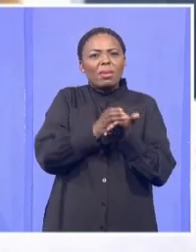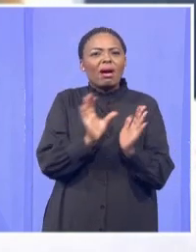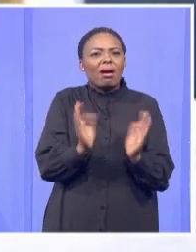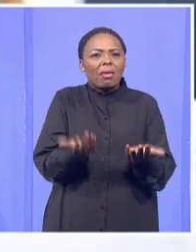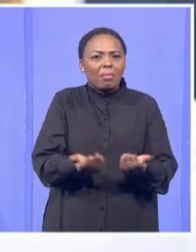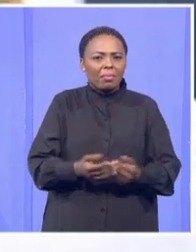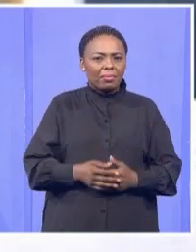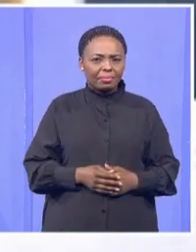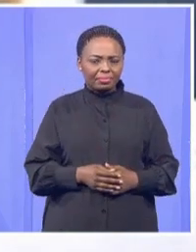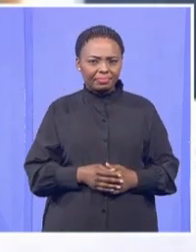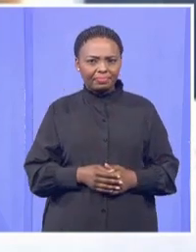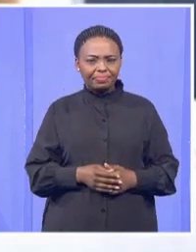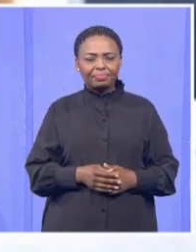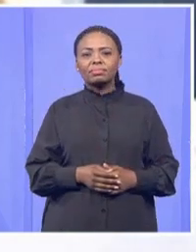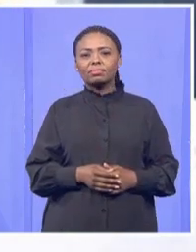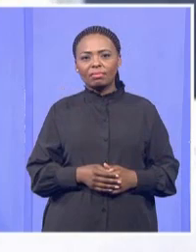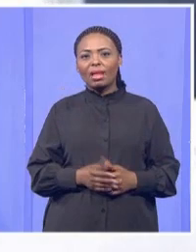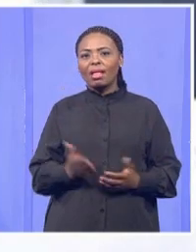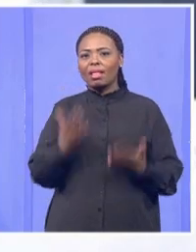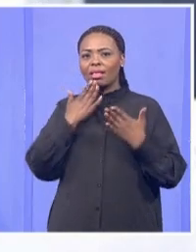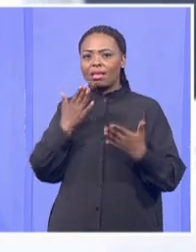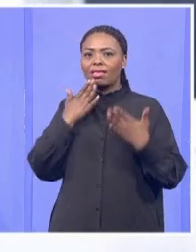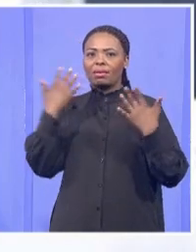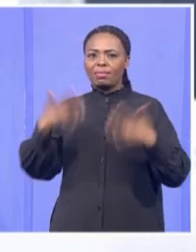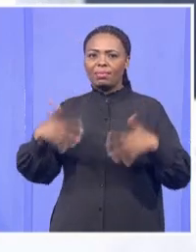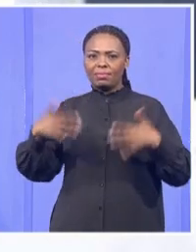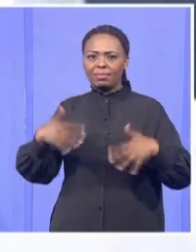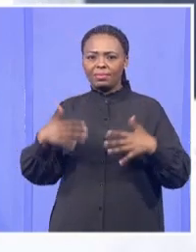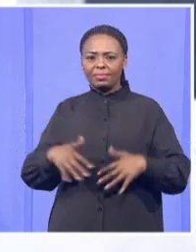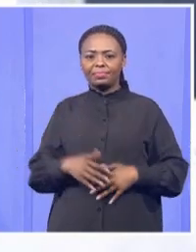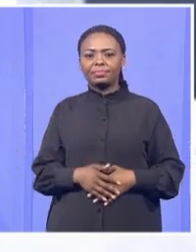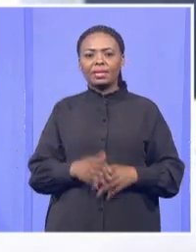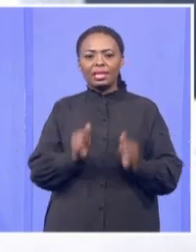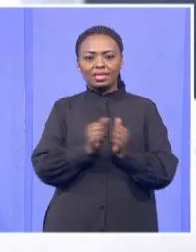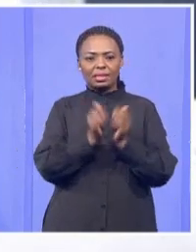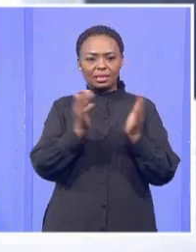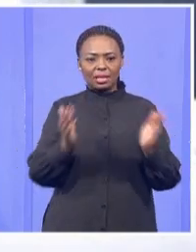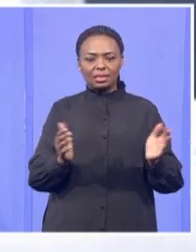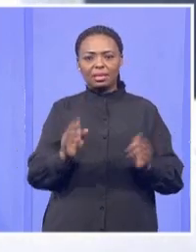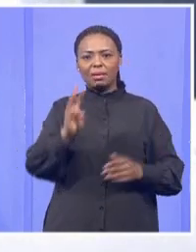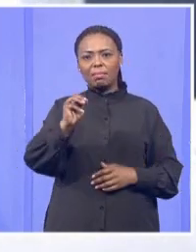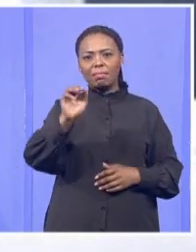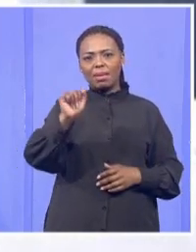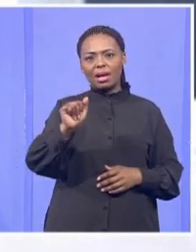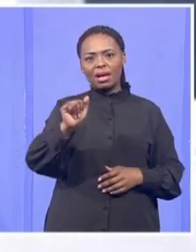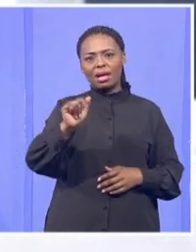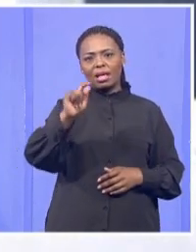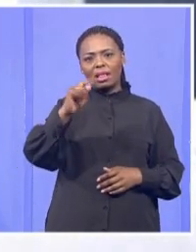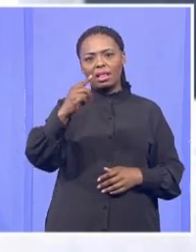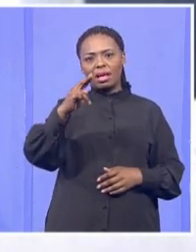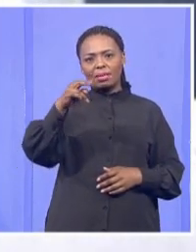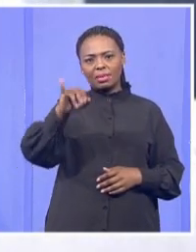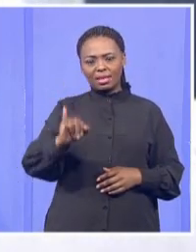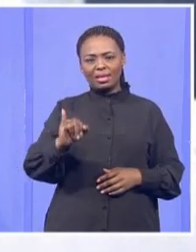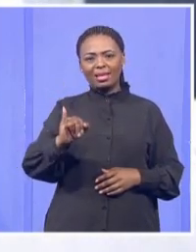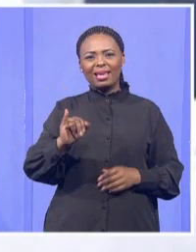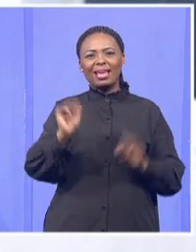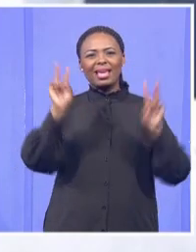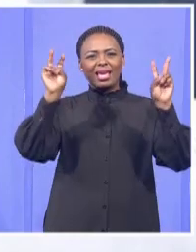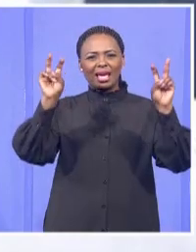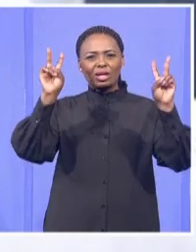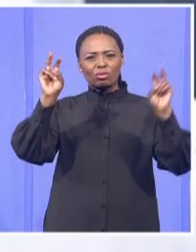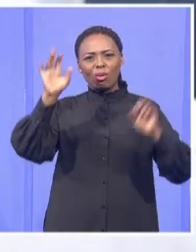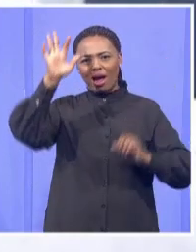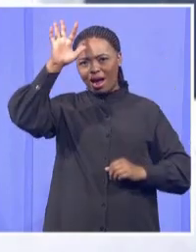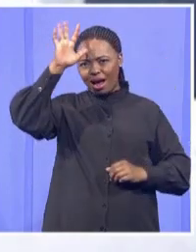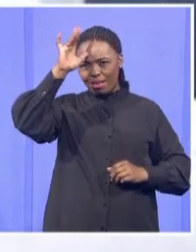Thanks. Thank you so much. Let me start with Matak. Matak, you are right. The Alberton area